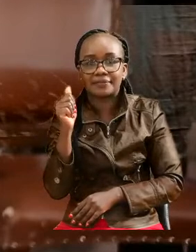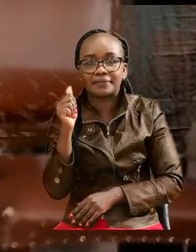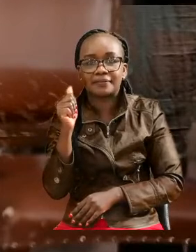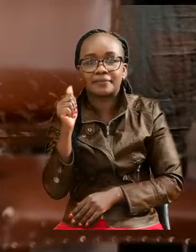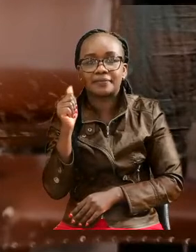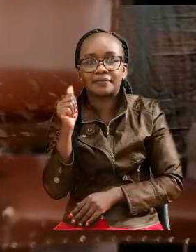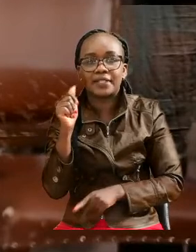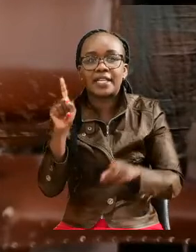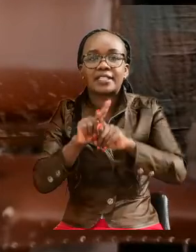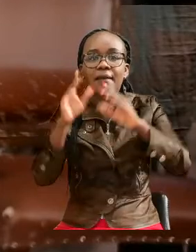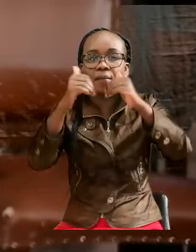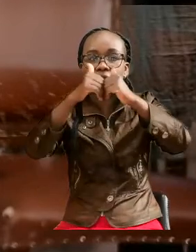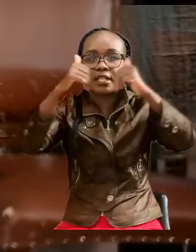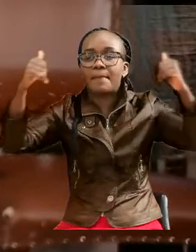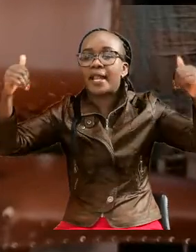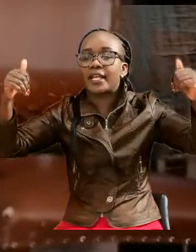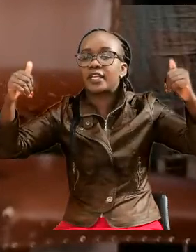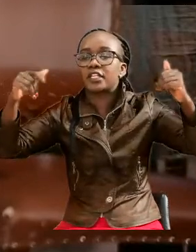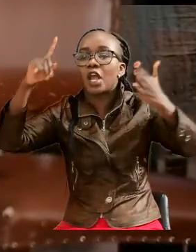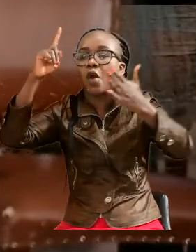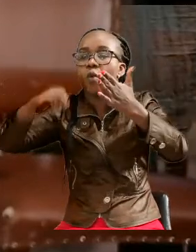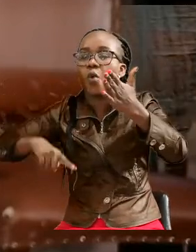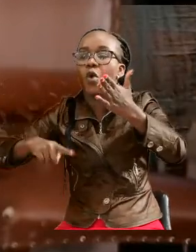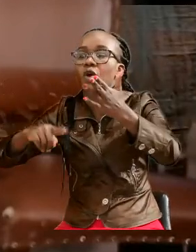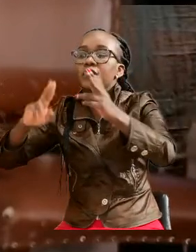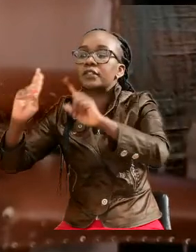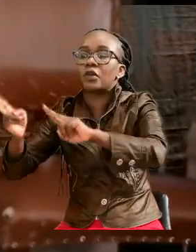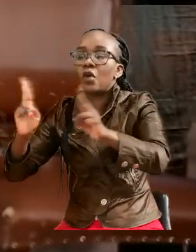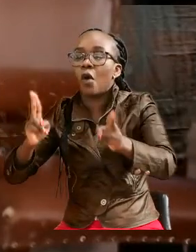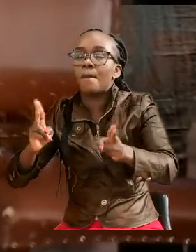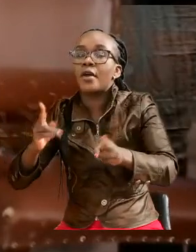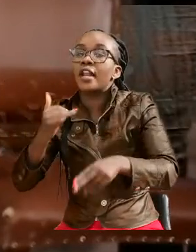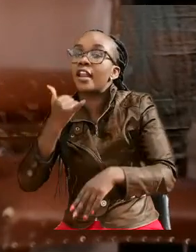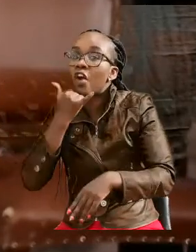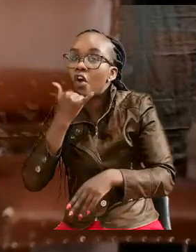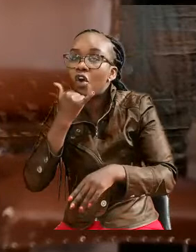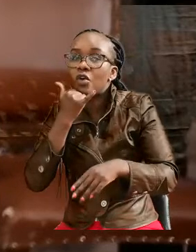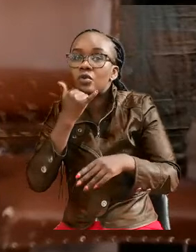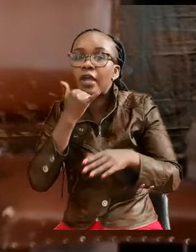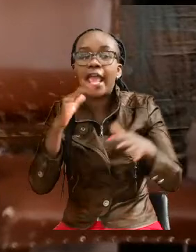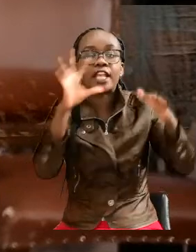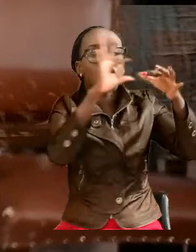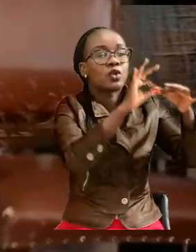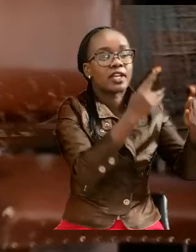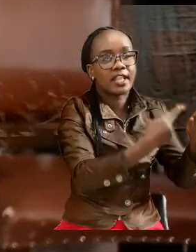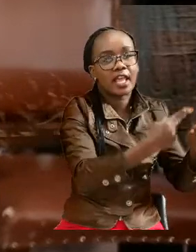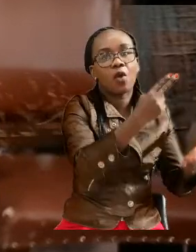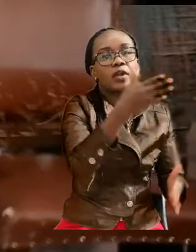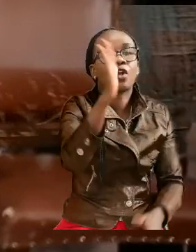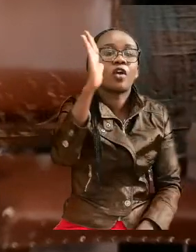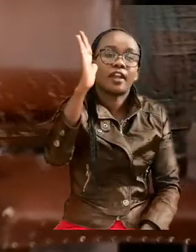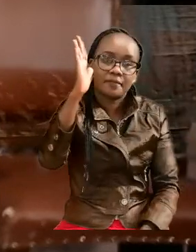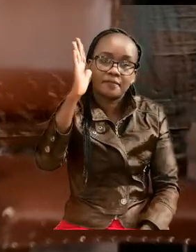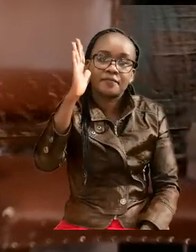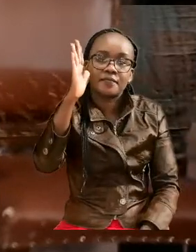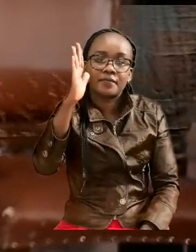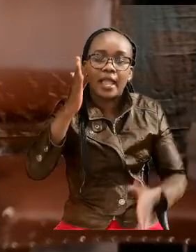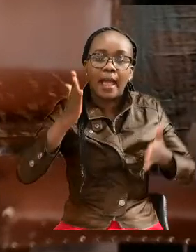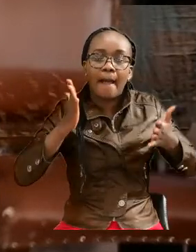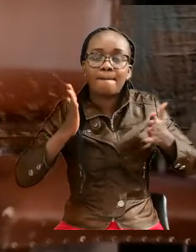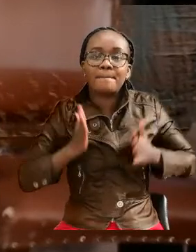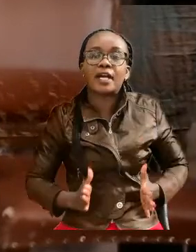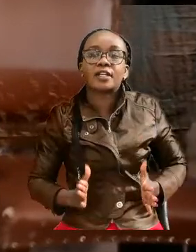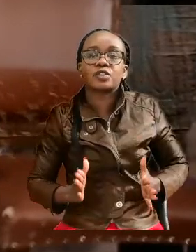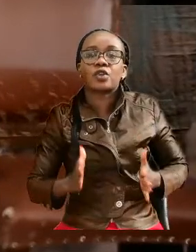set apart from what is common for service to the holy God. A person